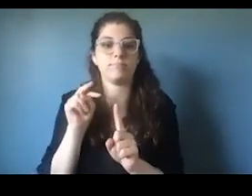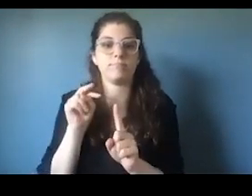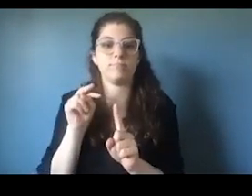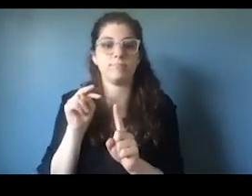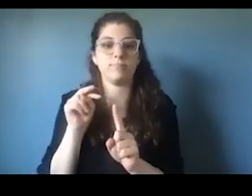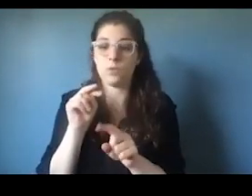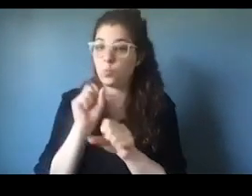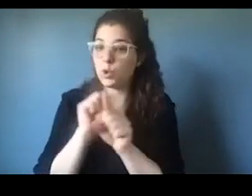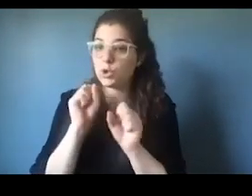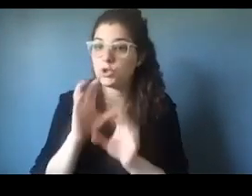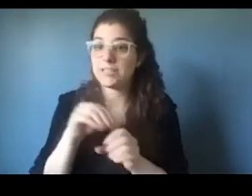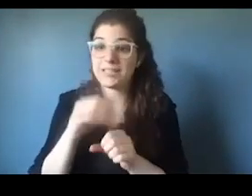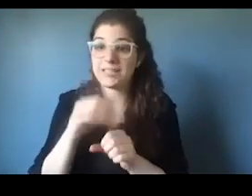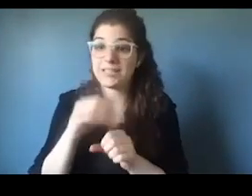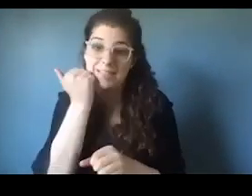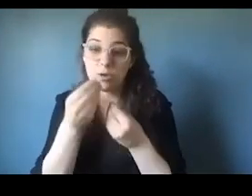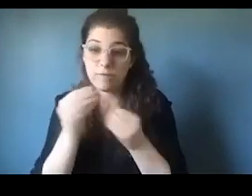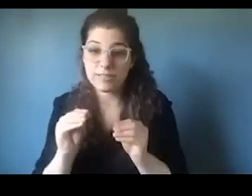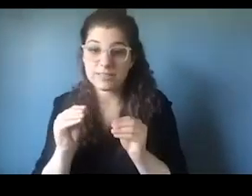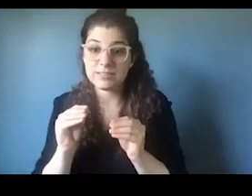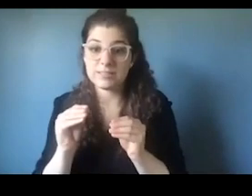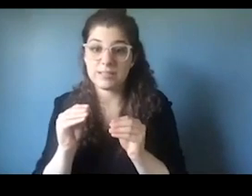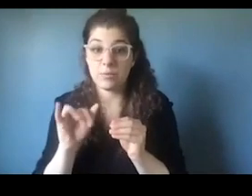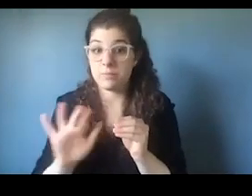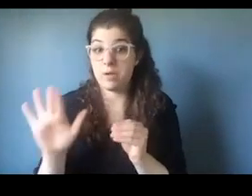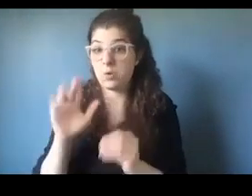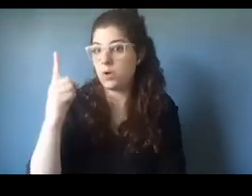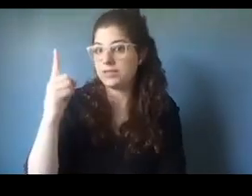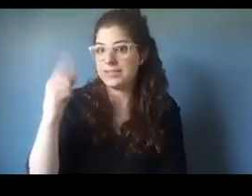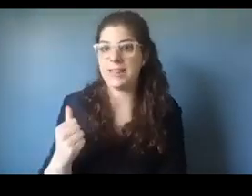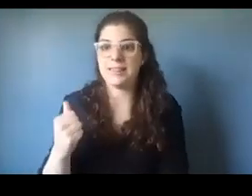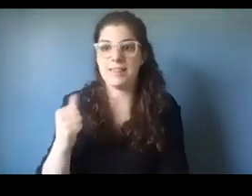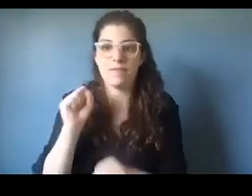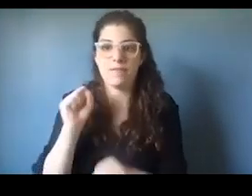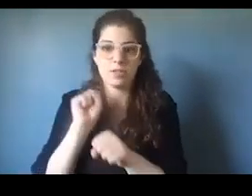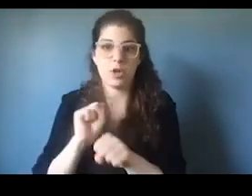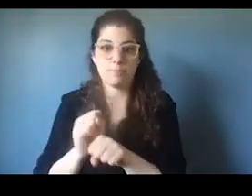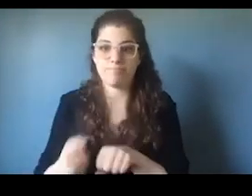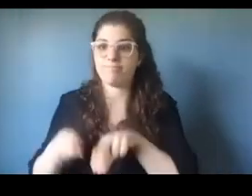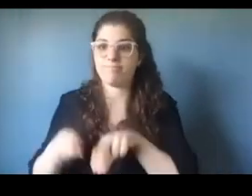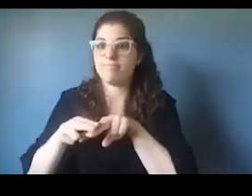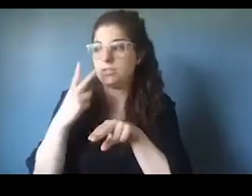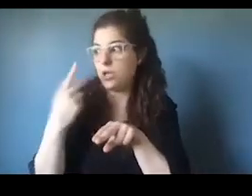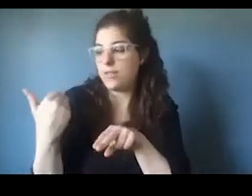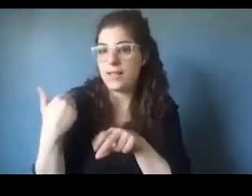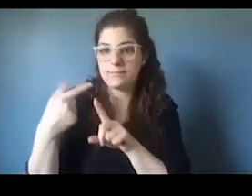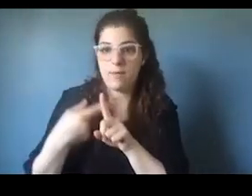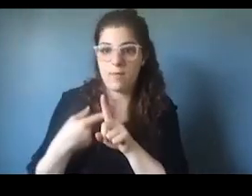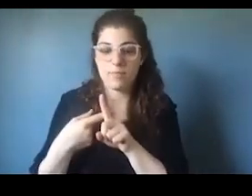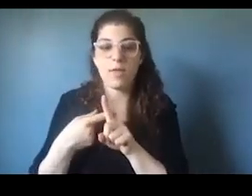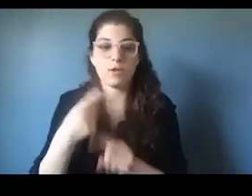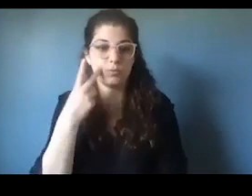workers in dentist office, which accounted for nearly a tenth of the jobs gains that we saw in the last month. And you can see